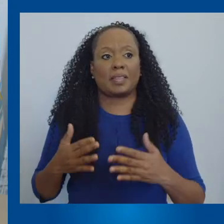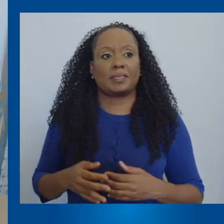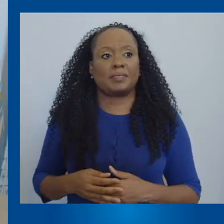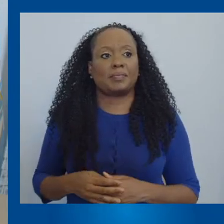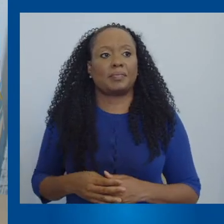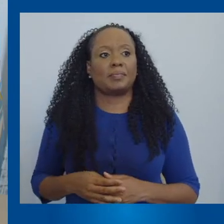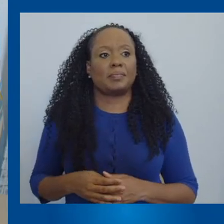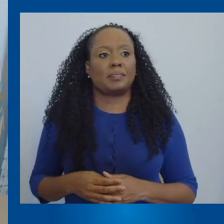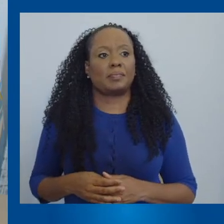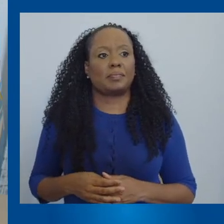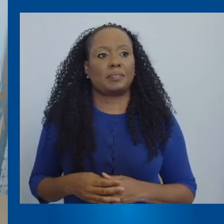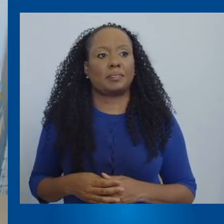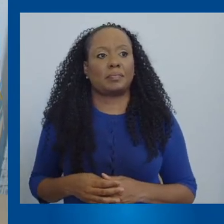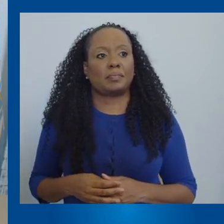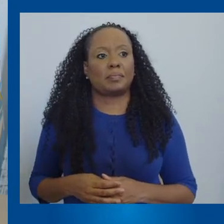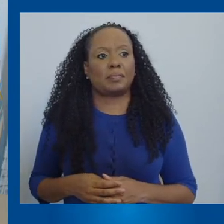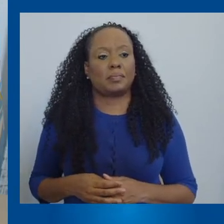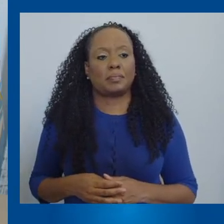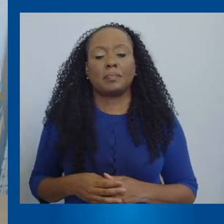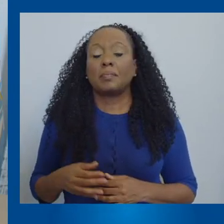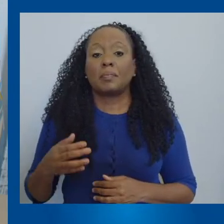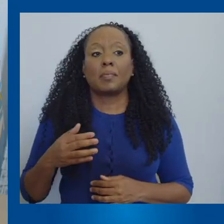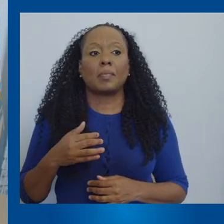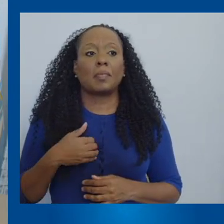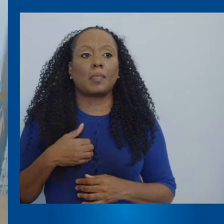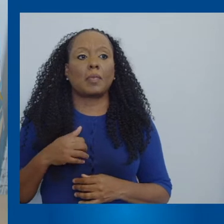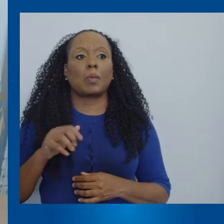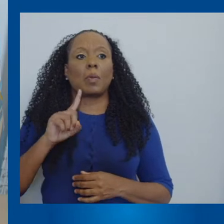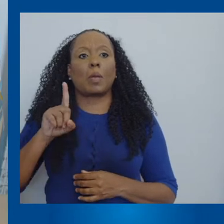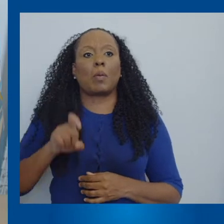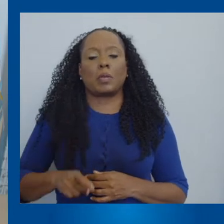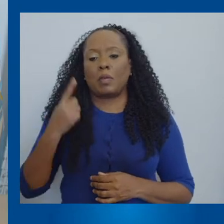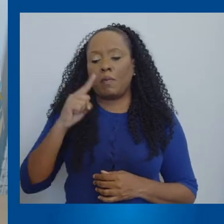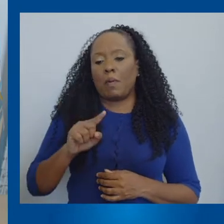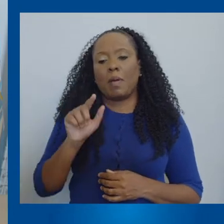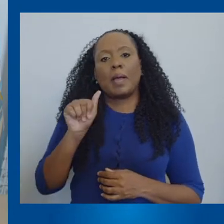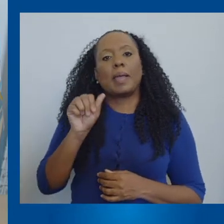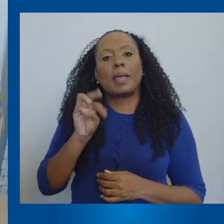Minister. I have a question here for Professor Amy Perdue,